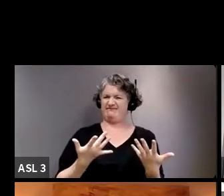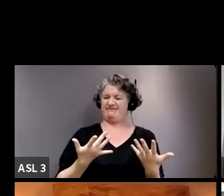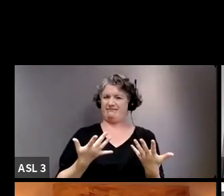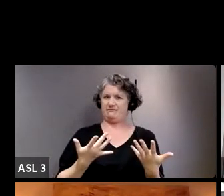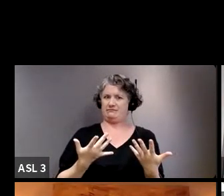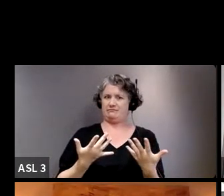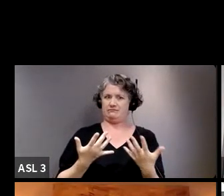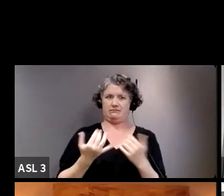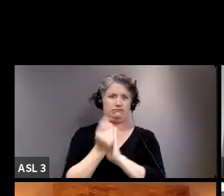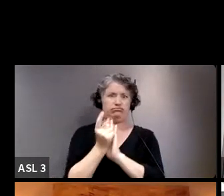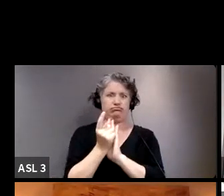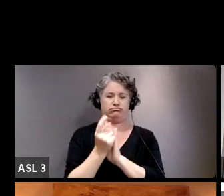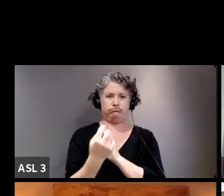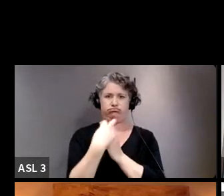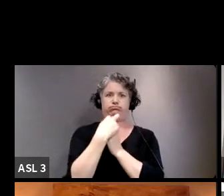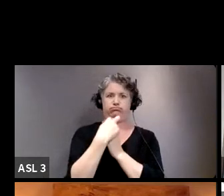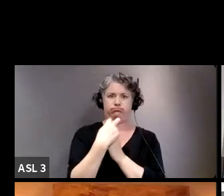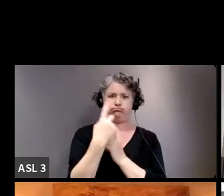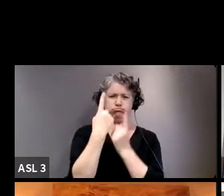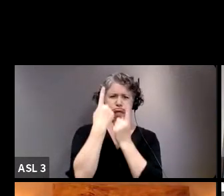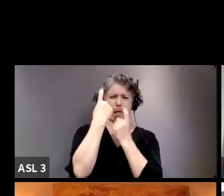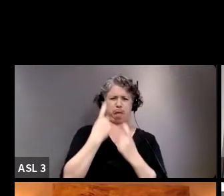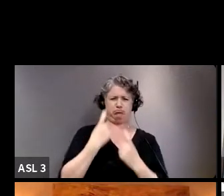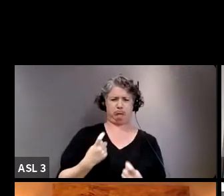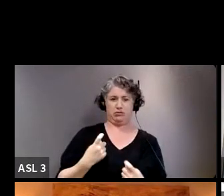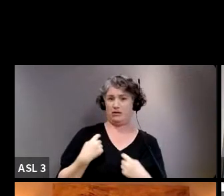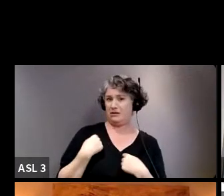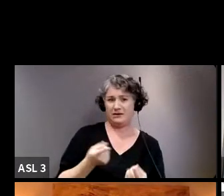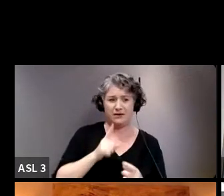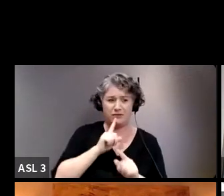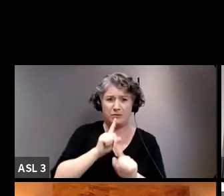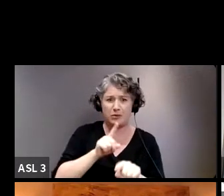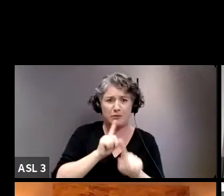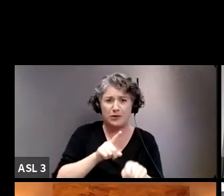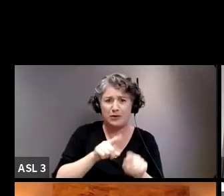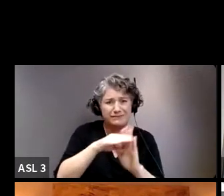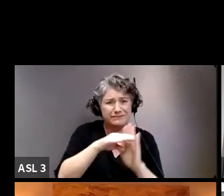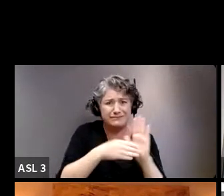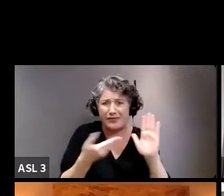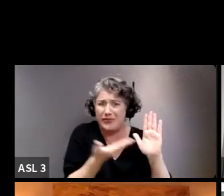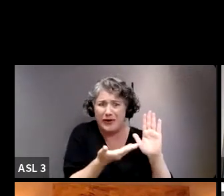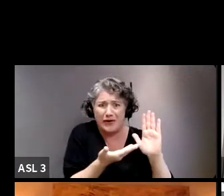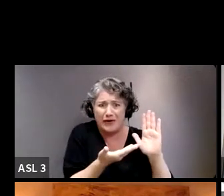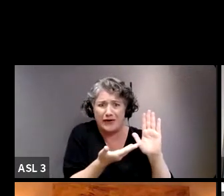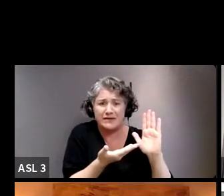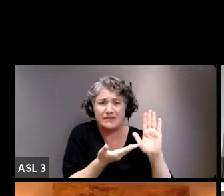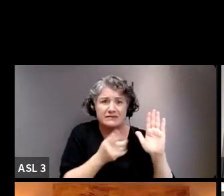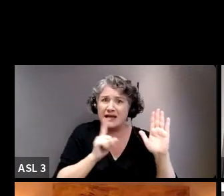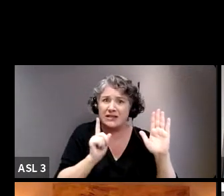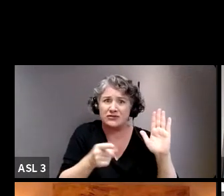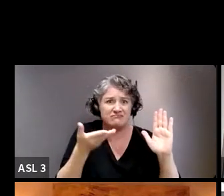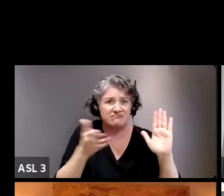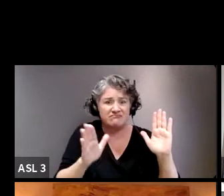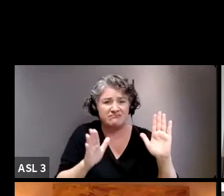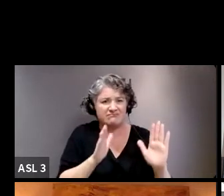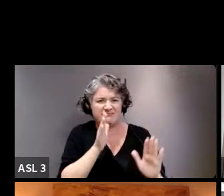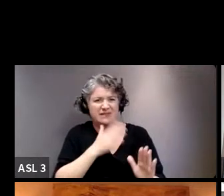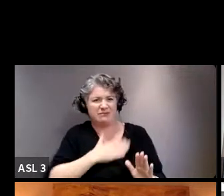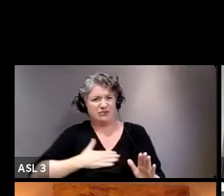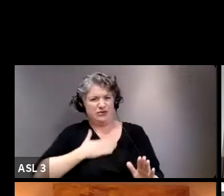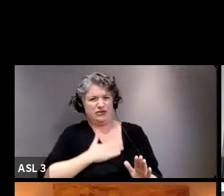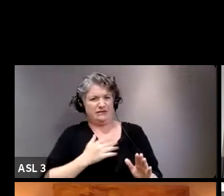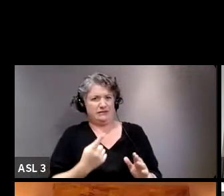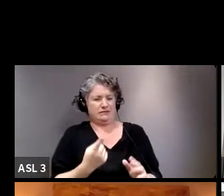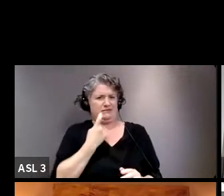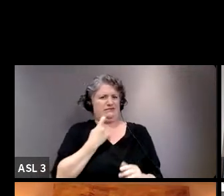spot and like being asked all these questions when really they're answered in our report um and i can't i can't speak for